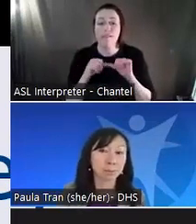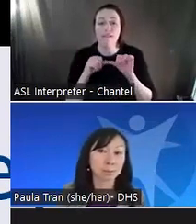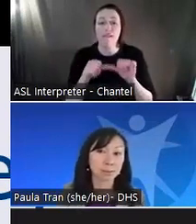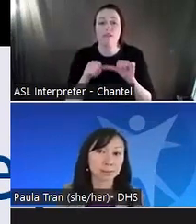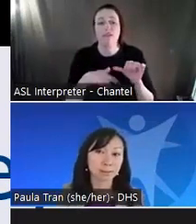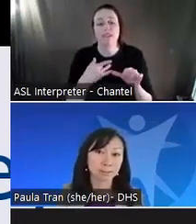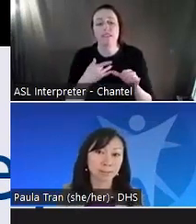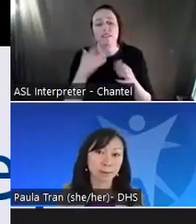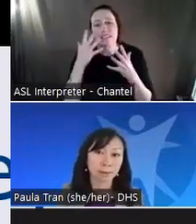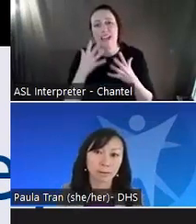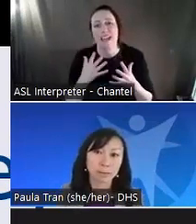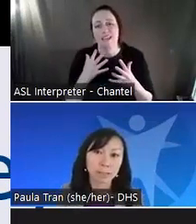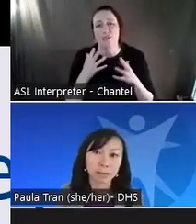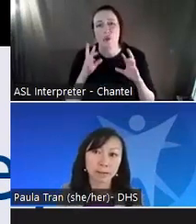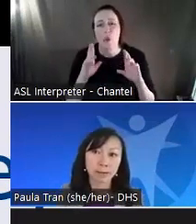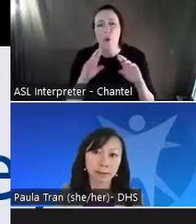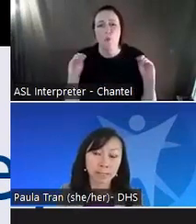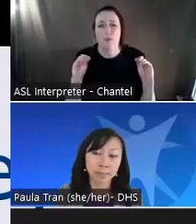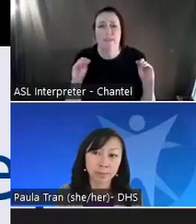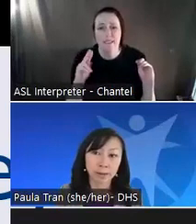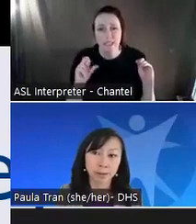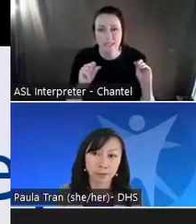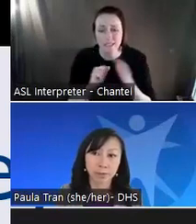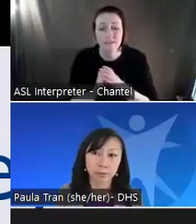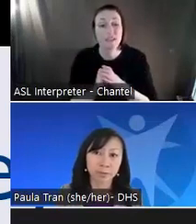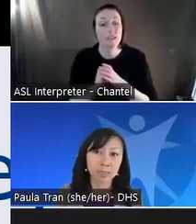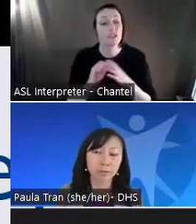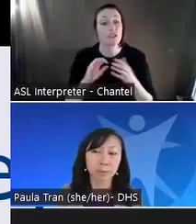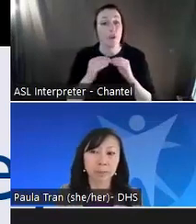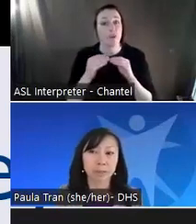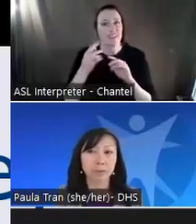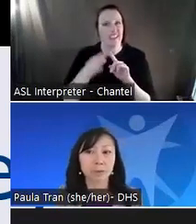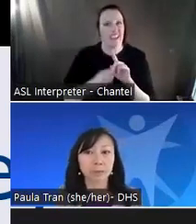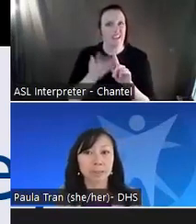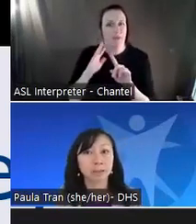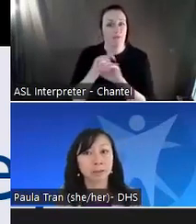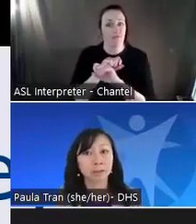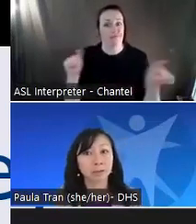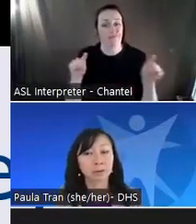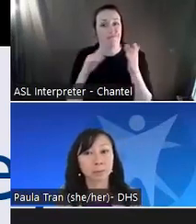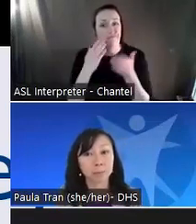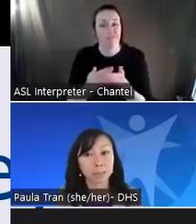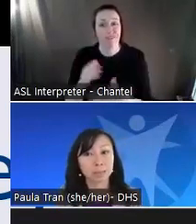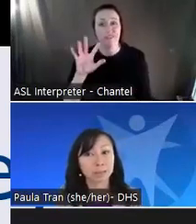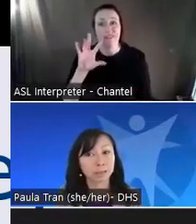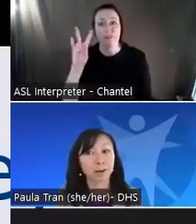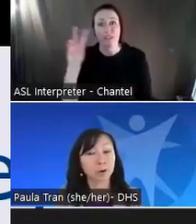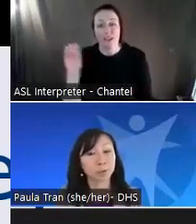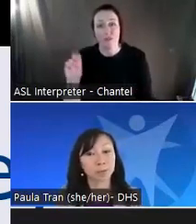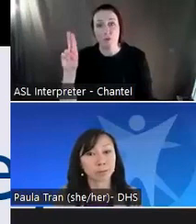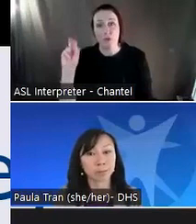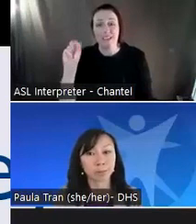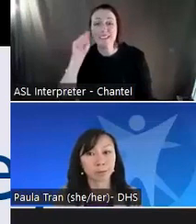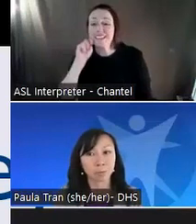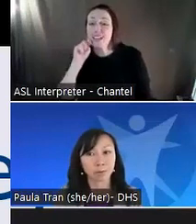and hopelessness. They released data last month that shows 57% of US teen girls felt persistently sad or